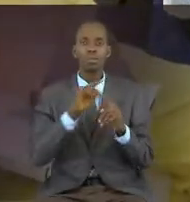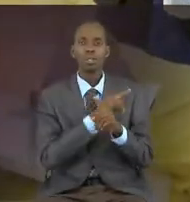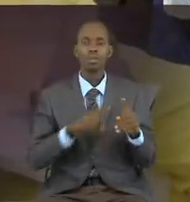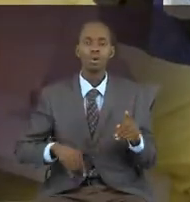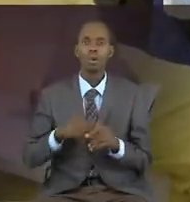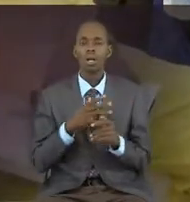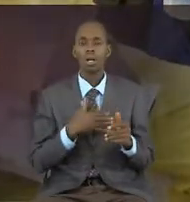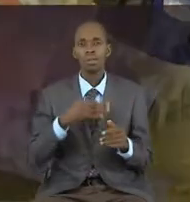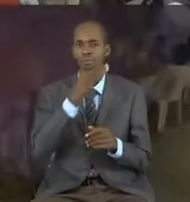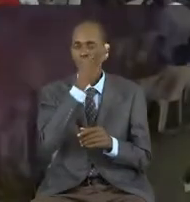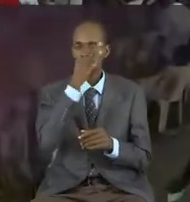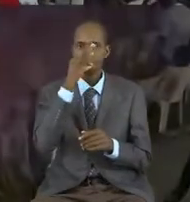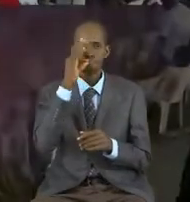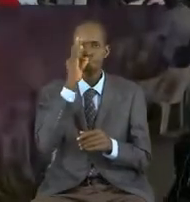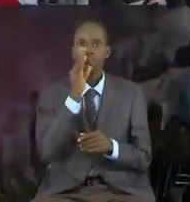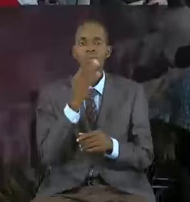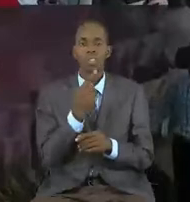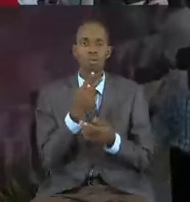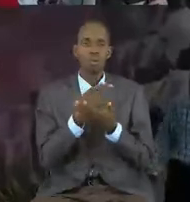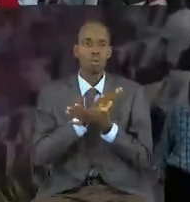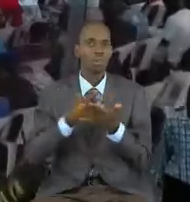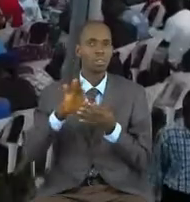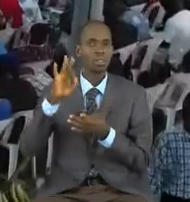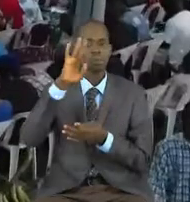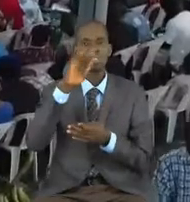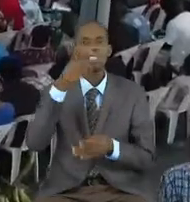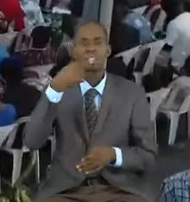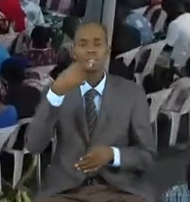Holy Ghost said, separate me,